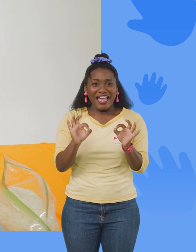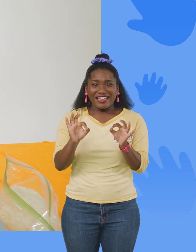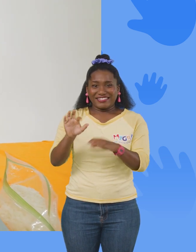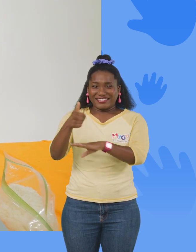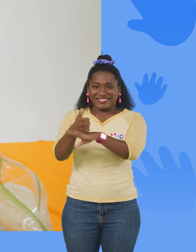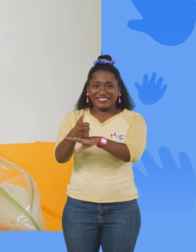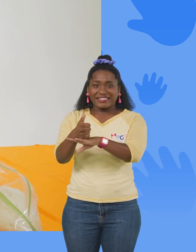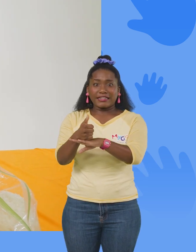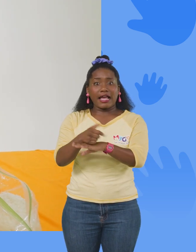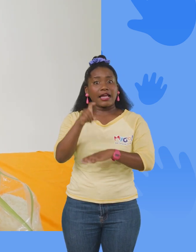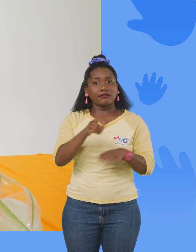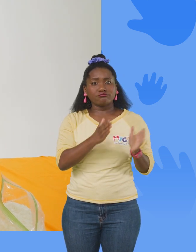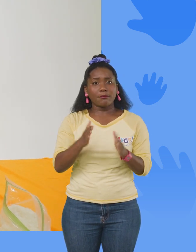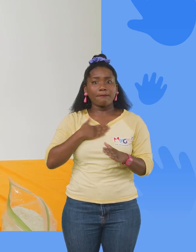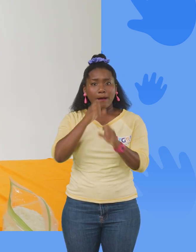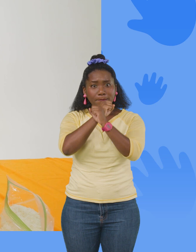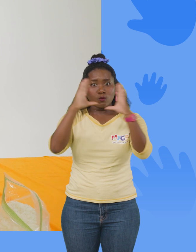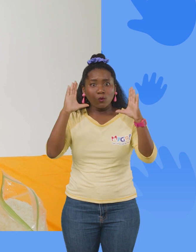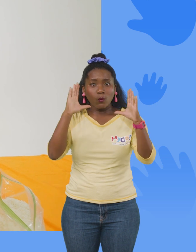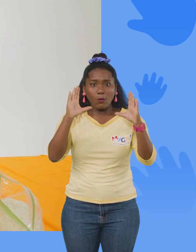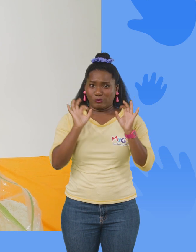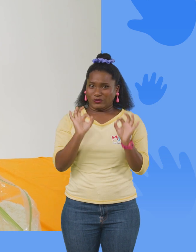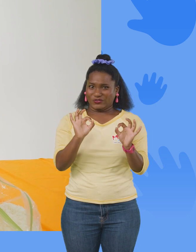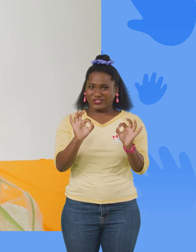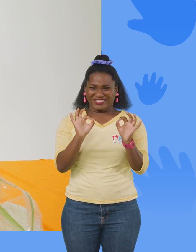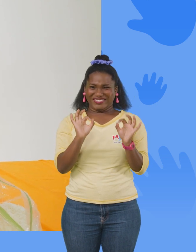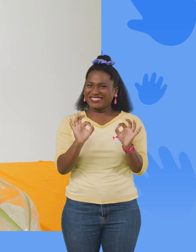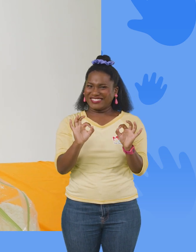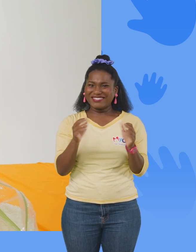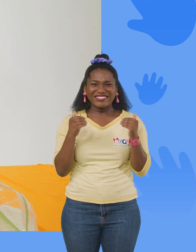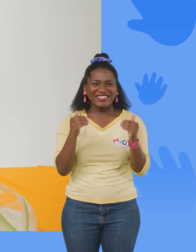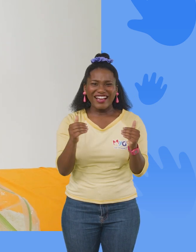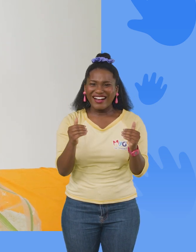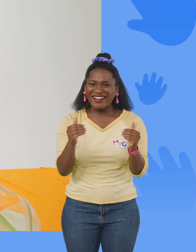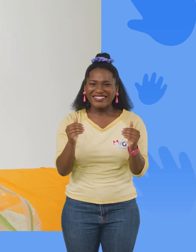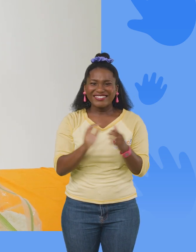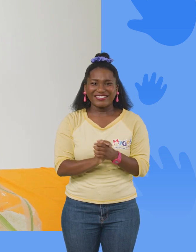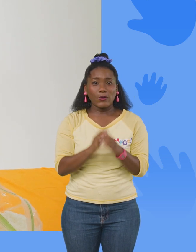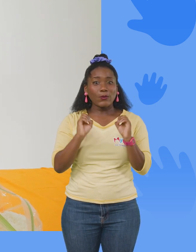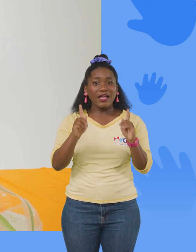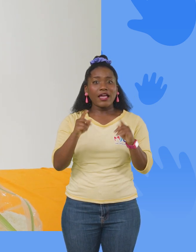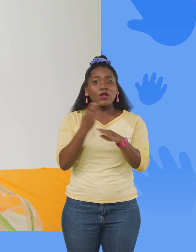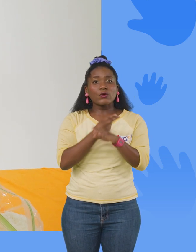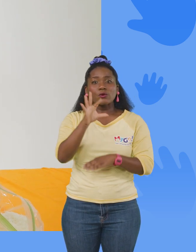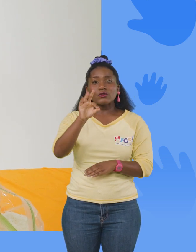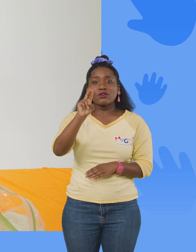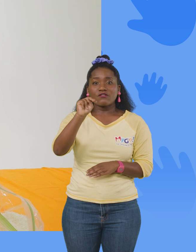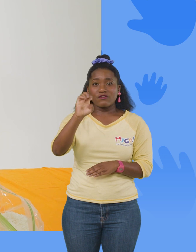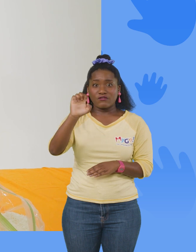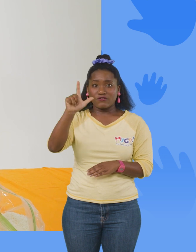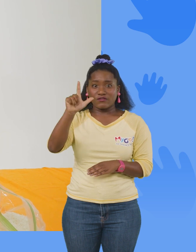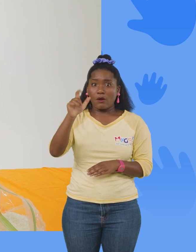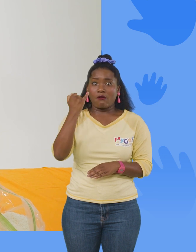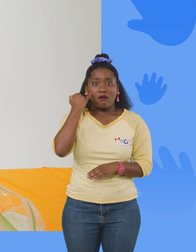here. Need to prep my balloon first. Perfect, there we go. Okay, gotta use the funnel or else it